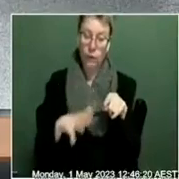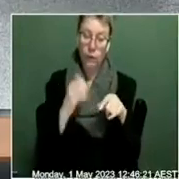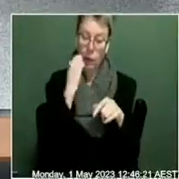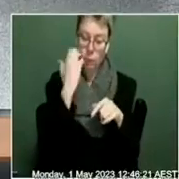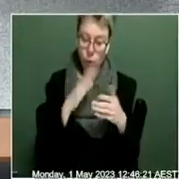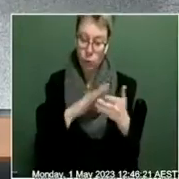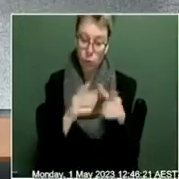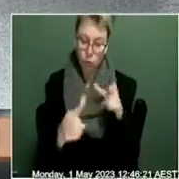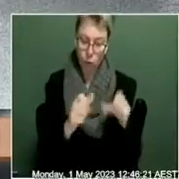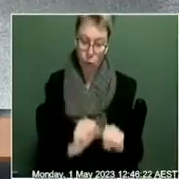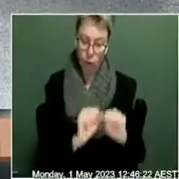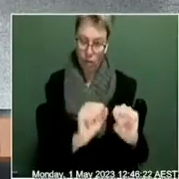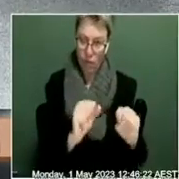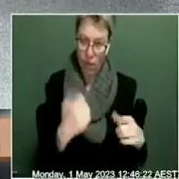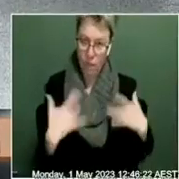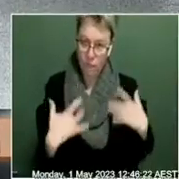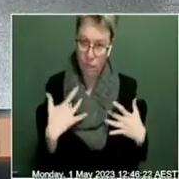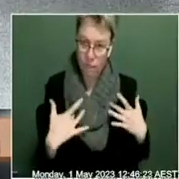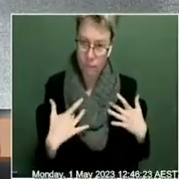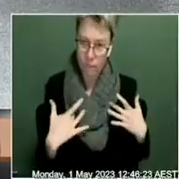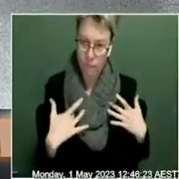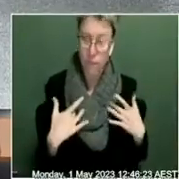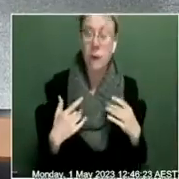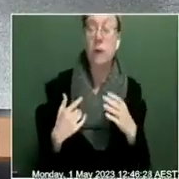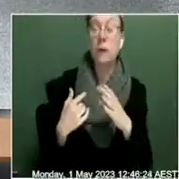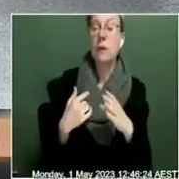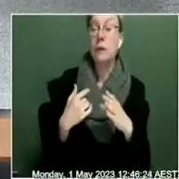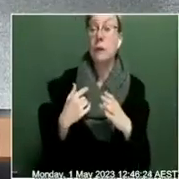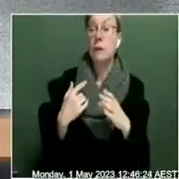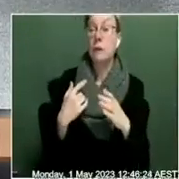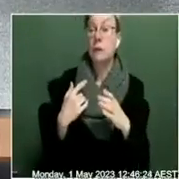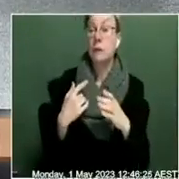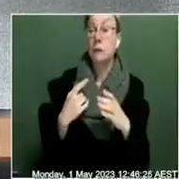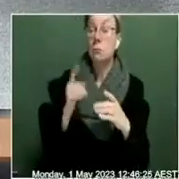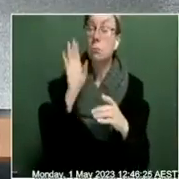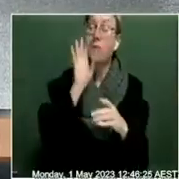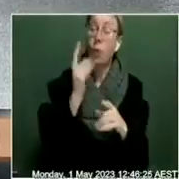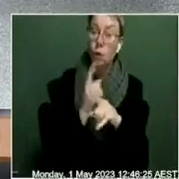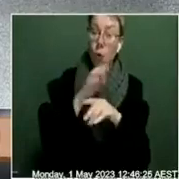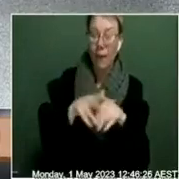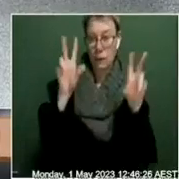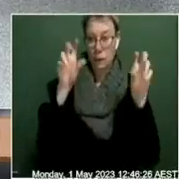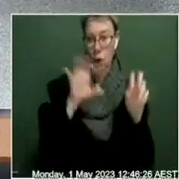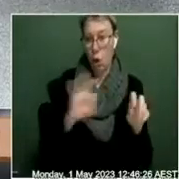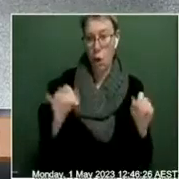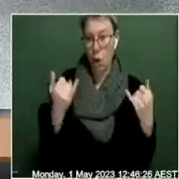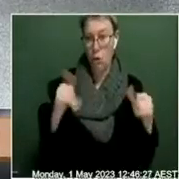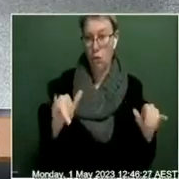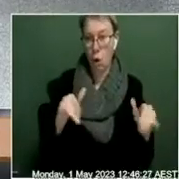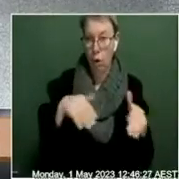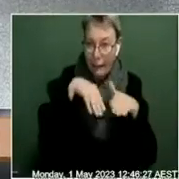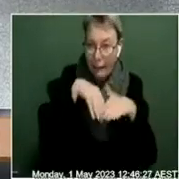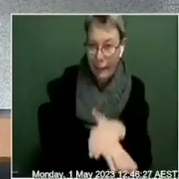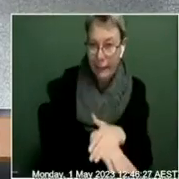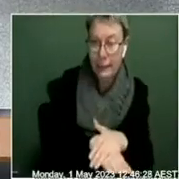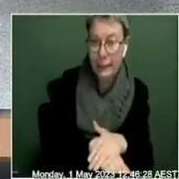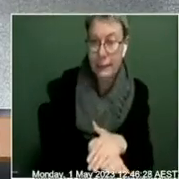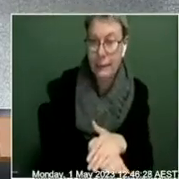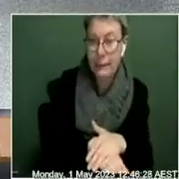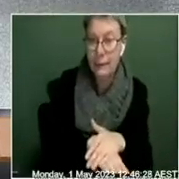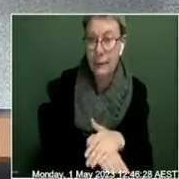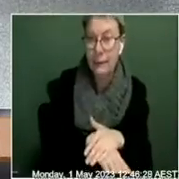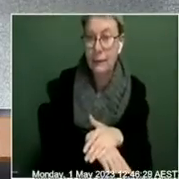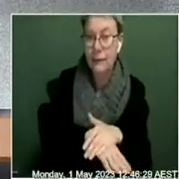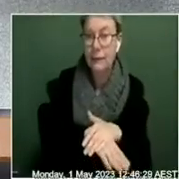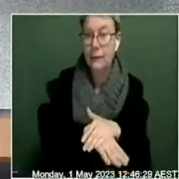the aspiration of the Royal Commission and the one that the government and the Department of Health has adopted is that no matter where First Peoples